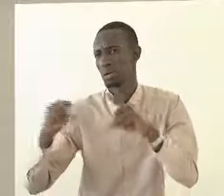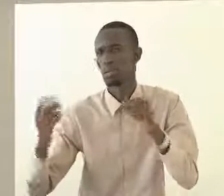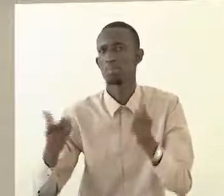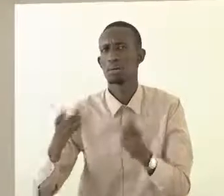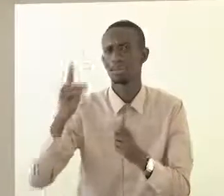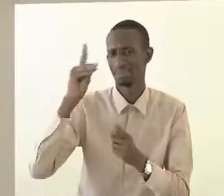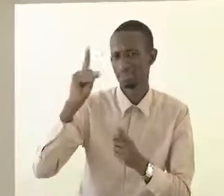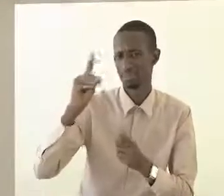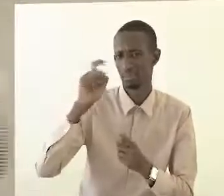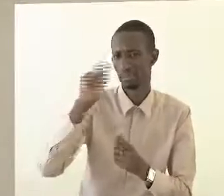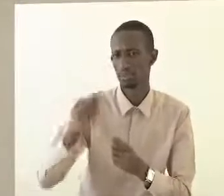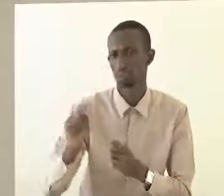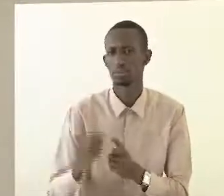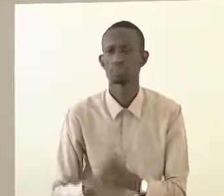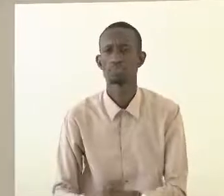dz.